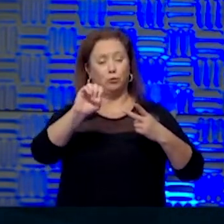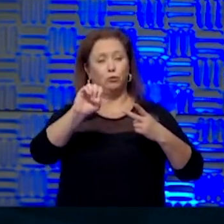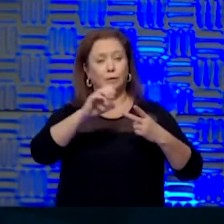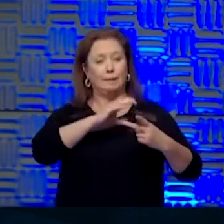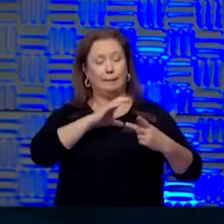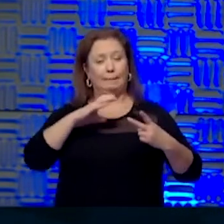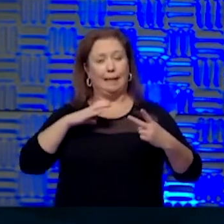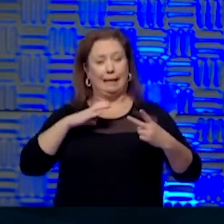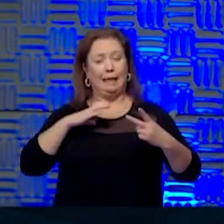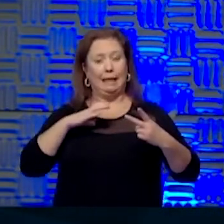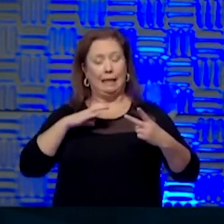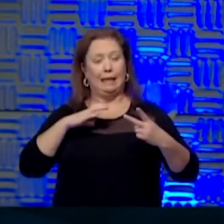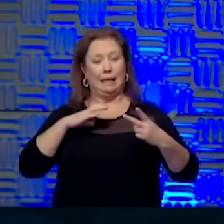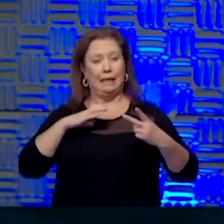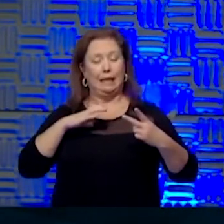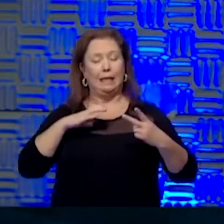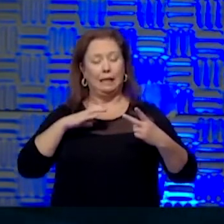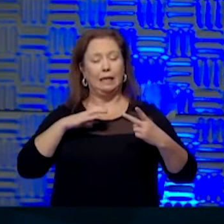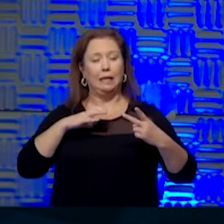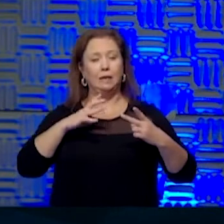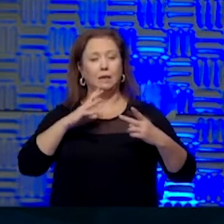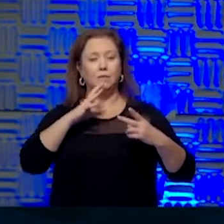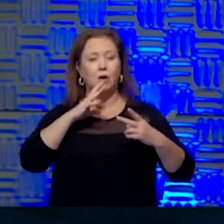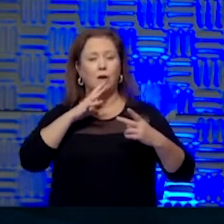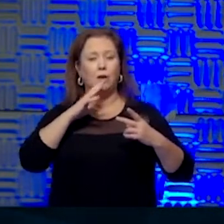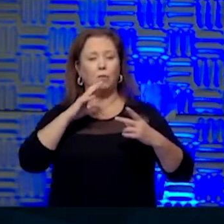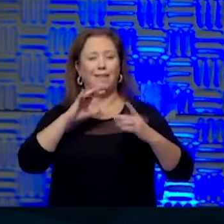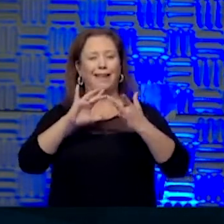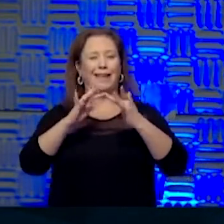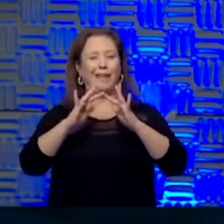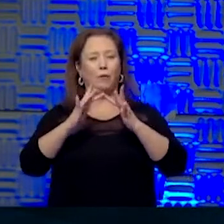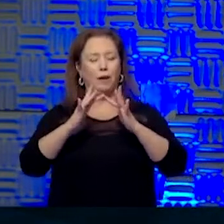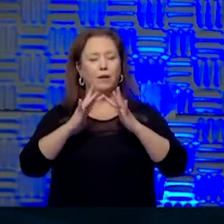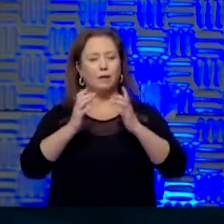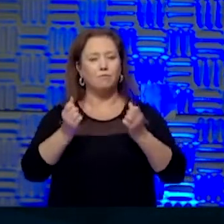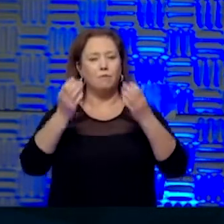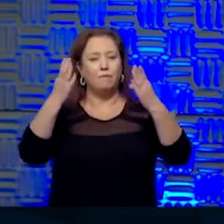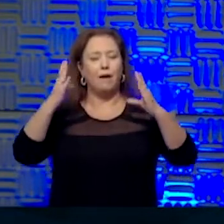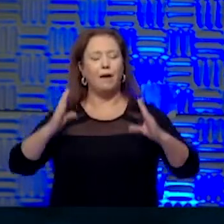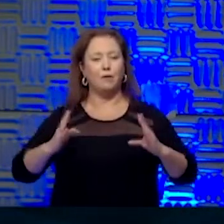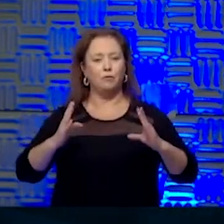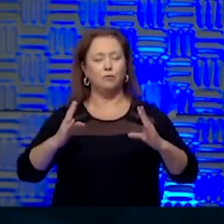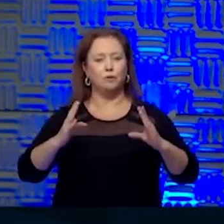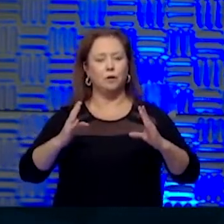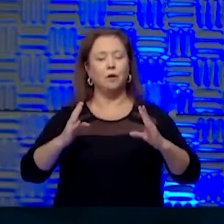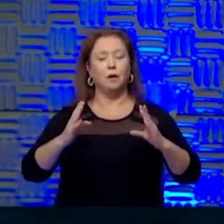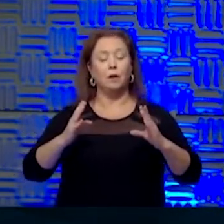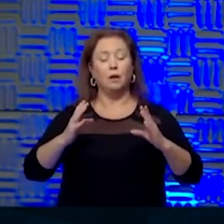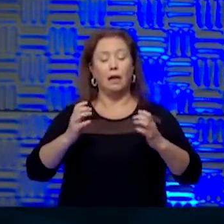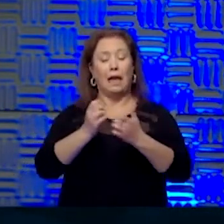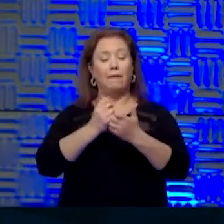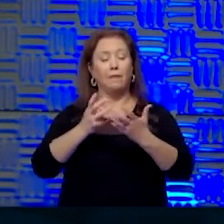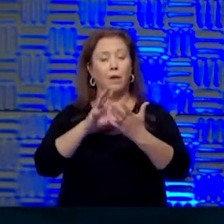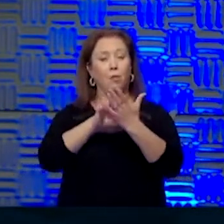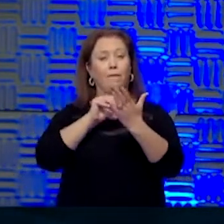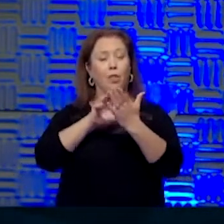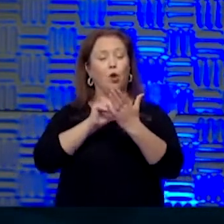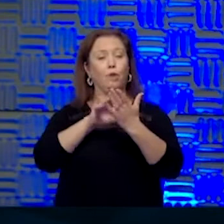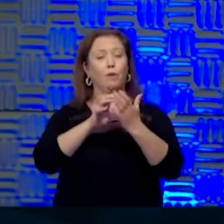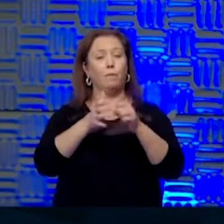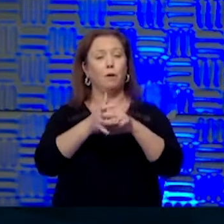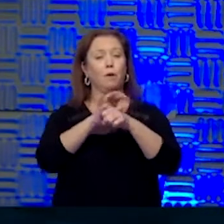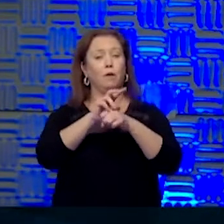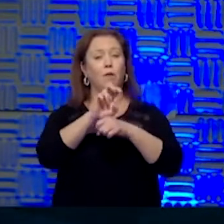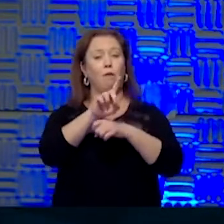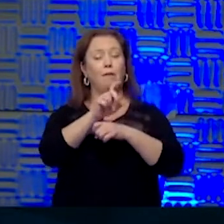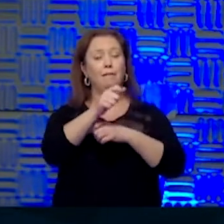hearing with telecommunication providers, internet providers, on the state of what we have learned from COVID-19 and our